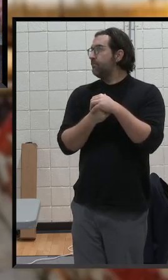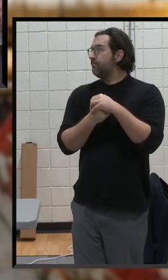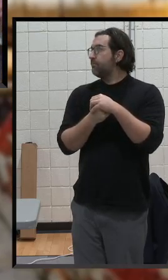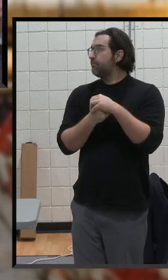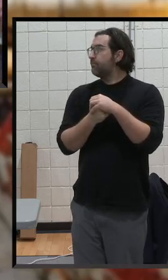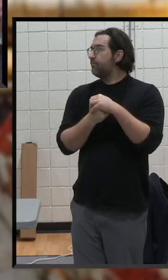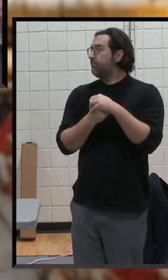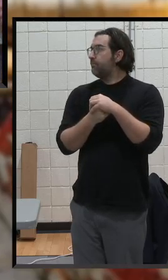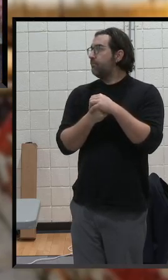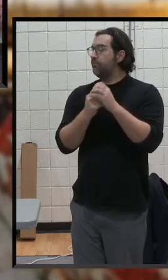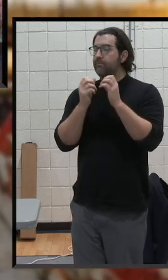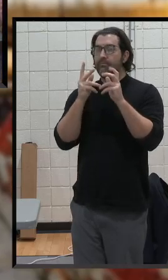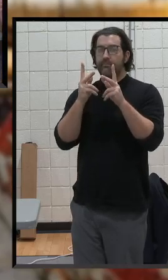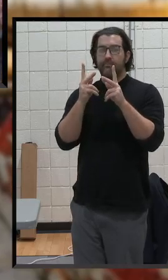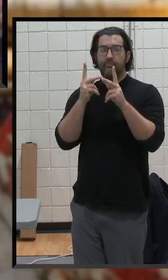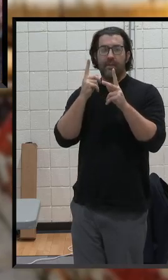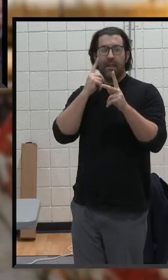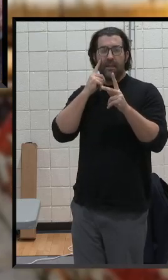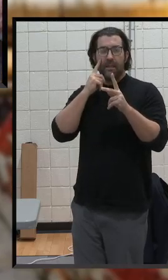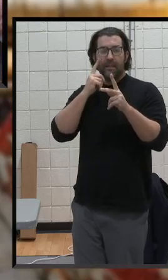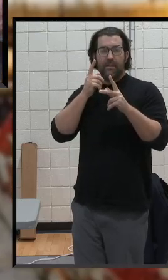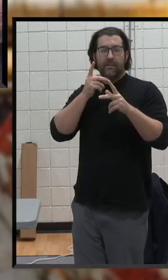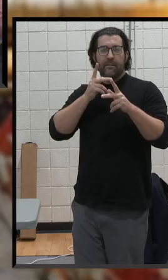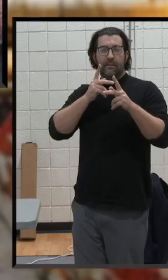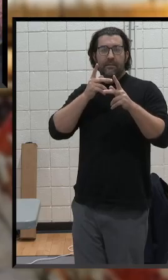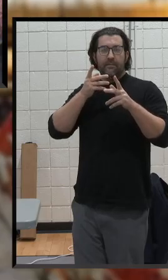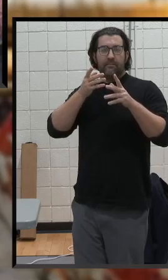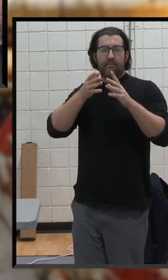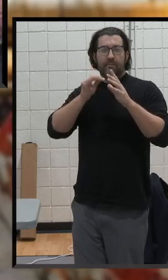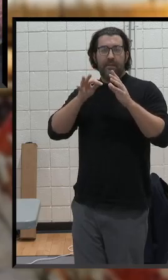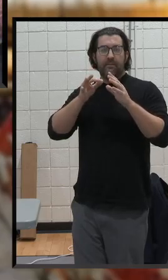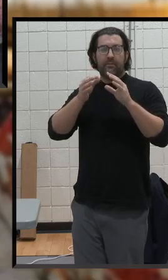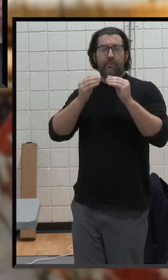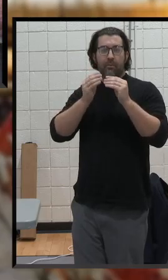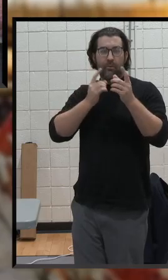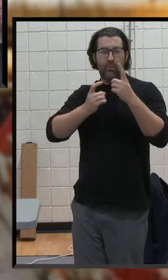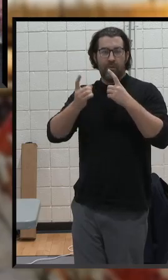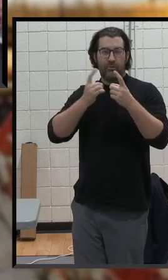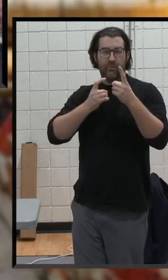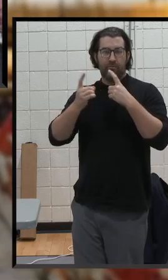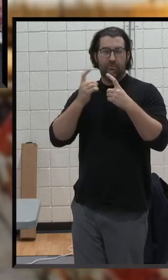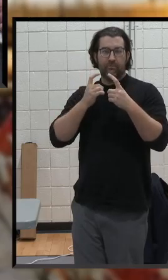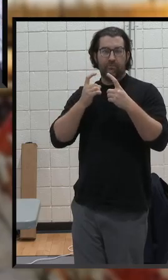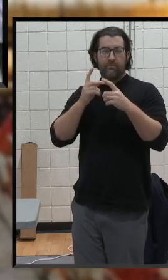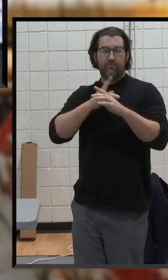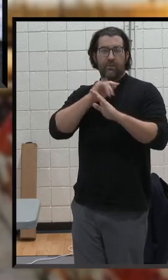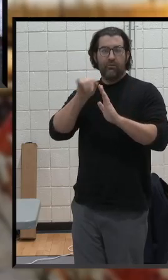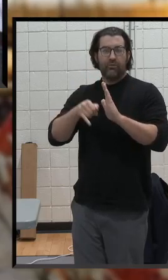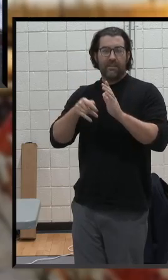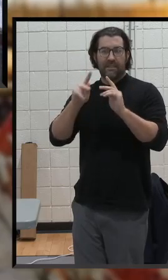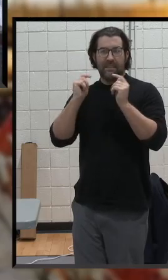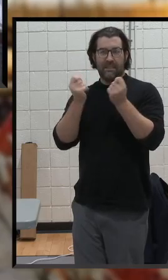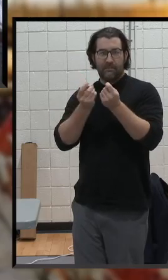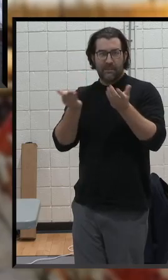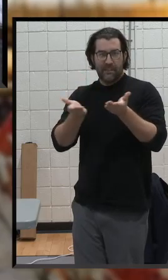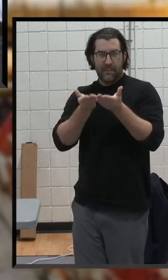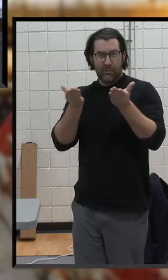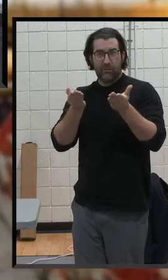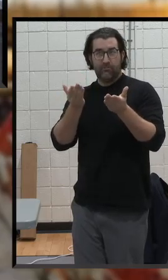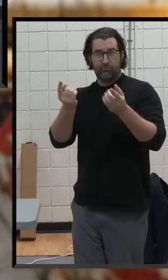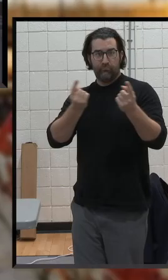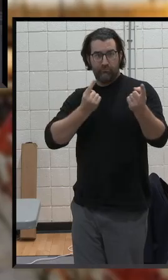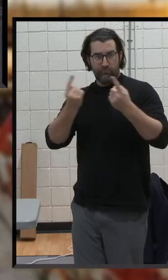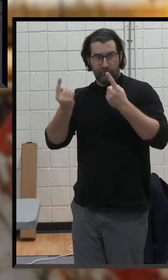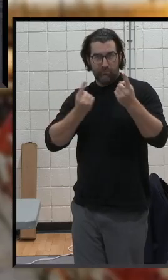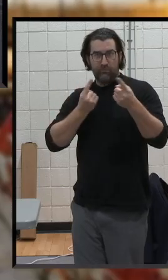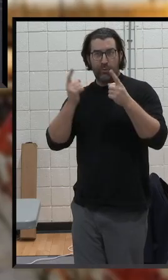All right. So I think we're wrapping up. If folks have any additional questions, the project team is here. You're welcome to come up and